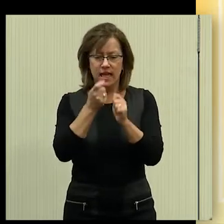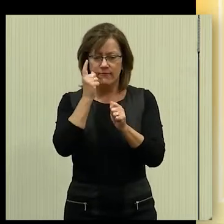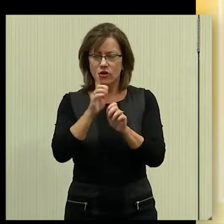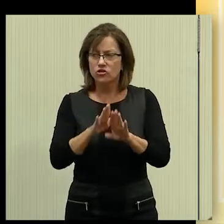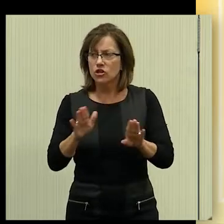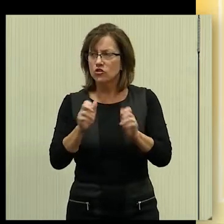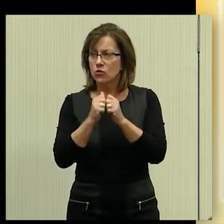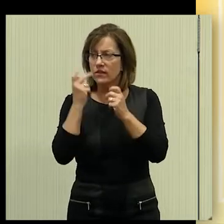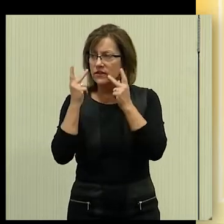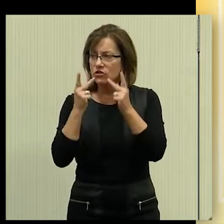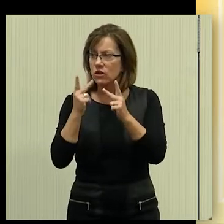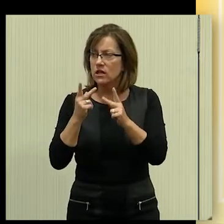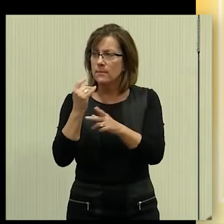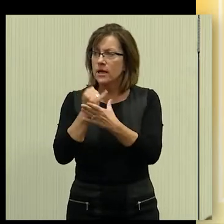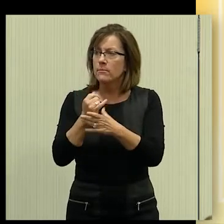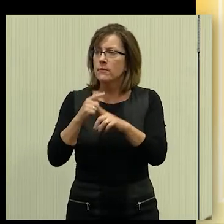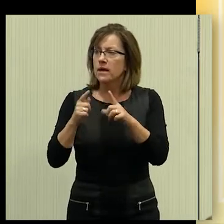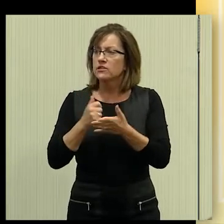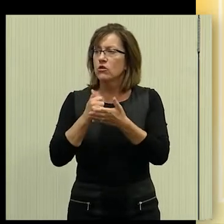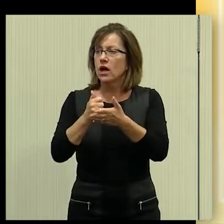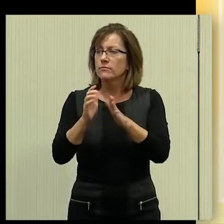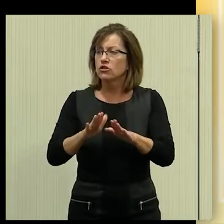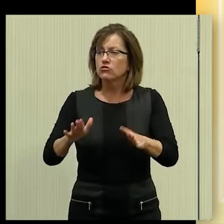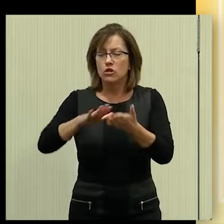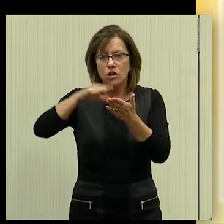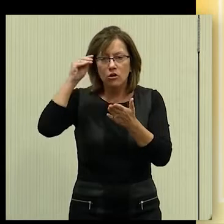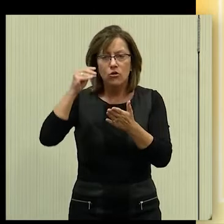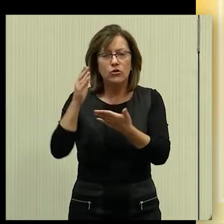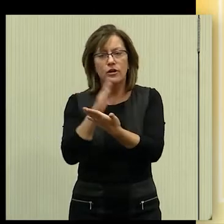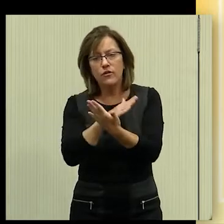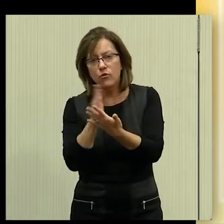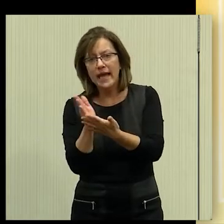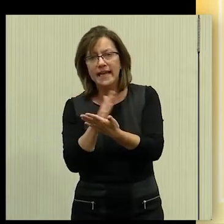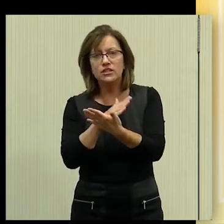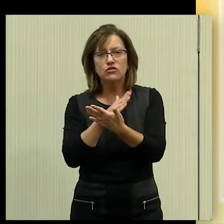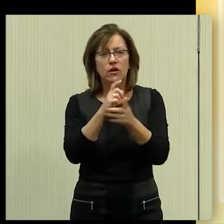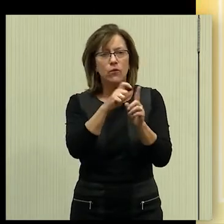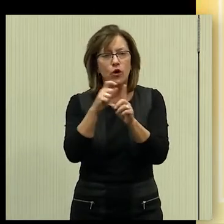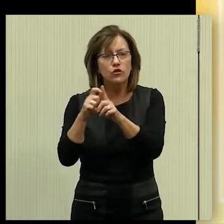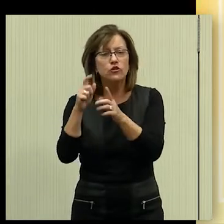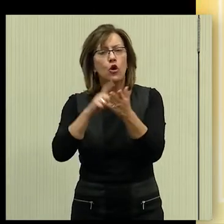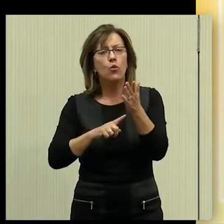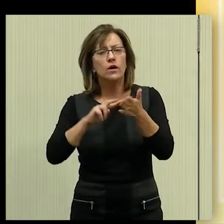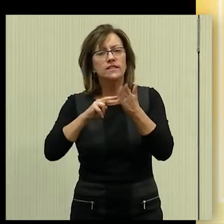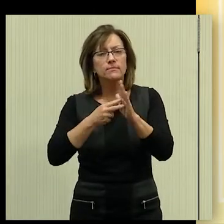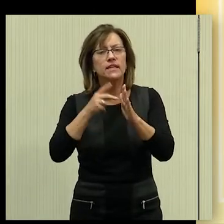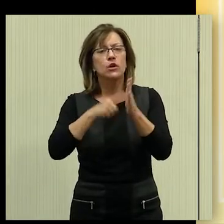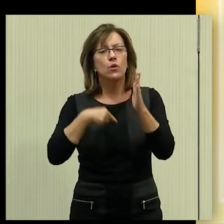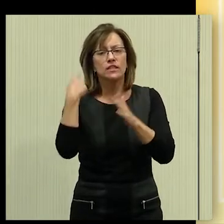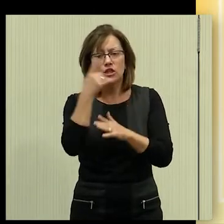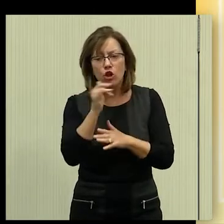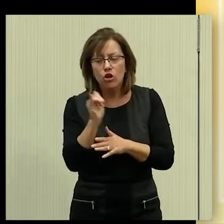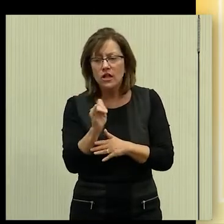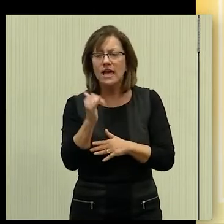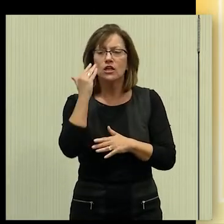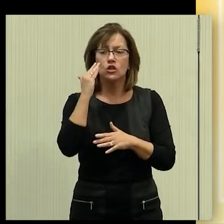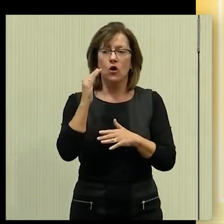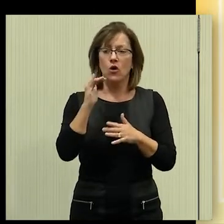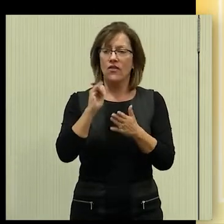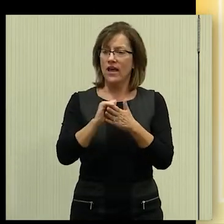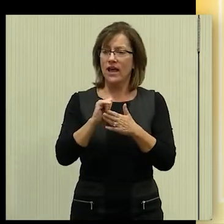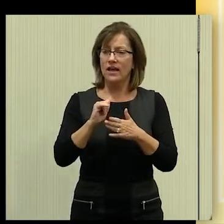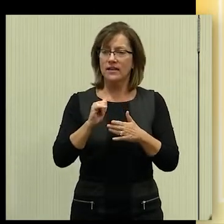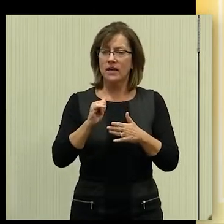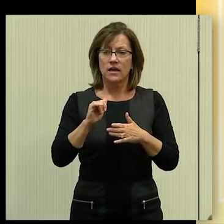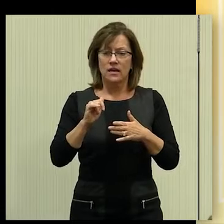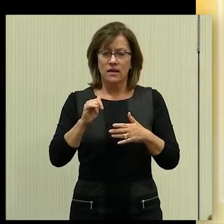but helping children learn the range of words and what do those mean and what do they look like, and knowing that we all don't look the same when